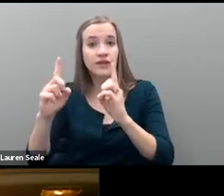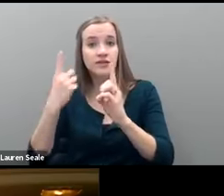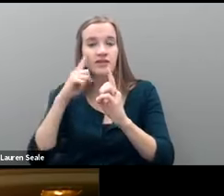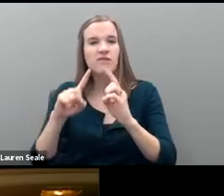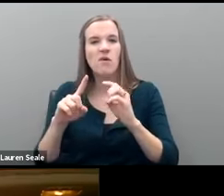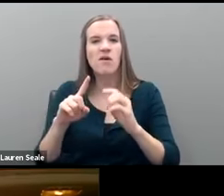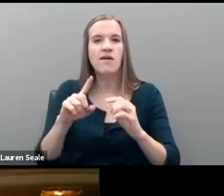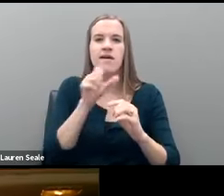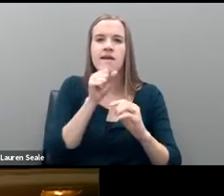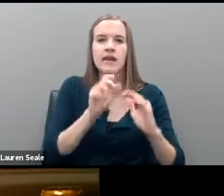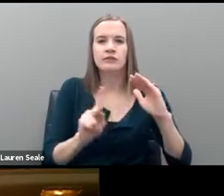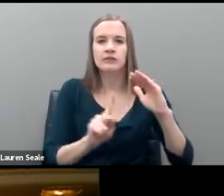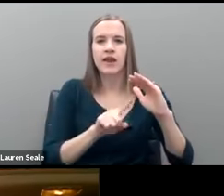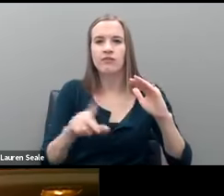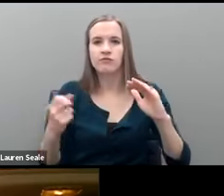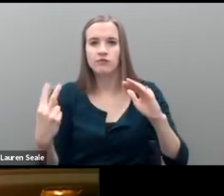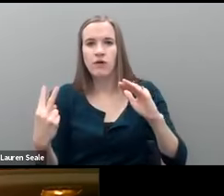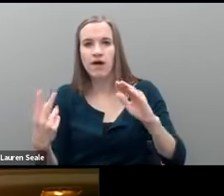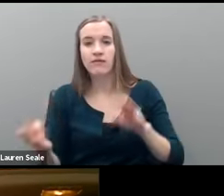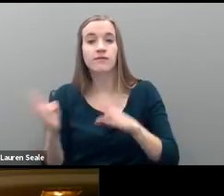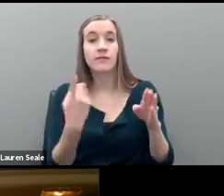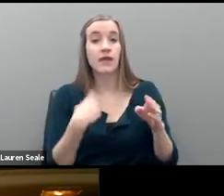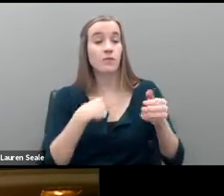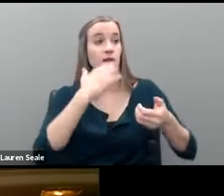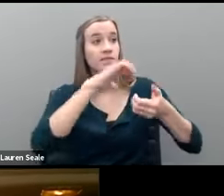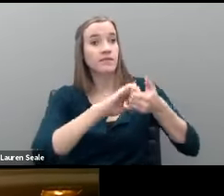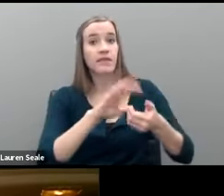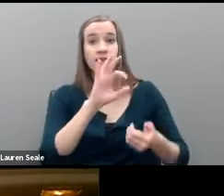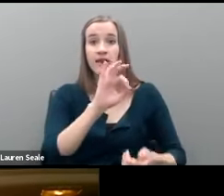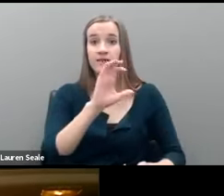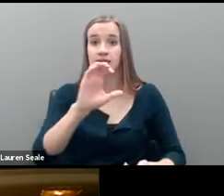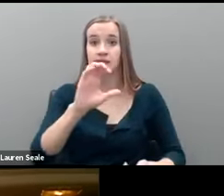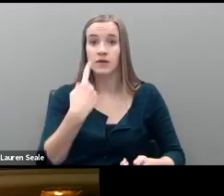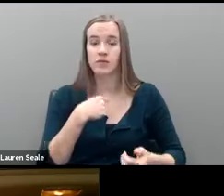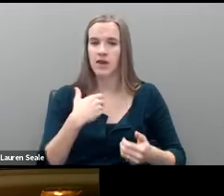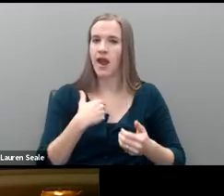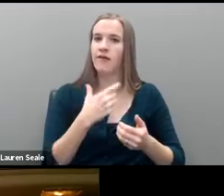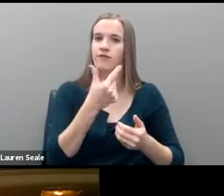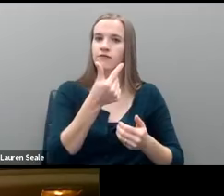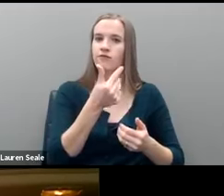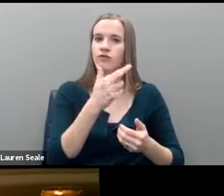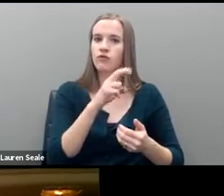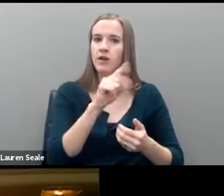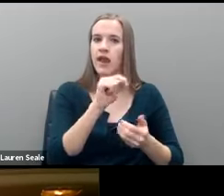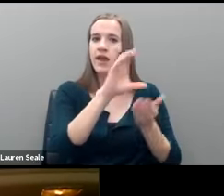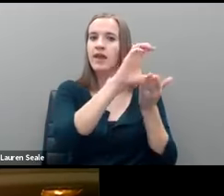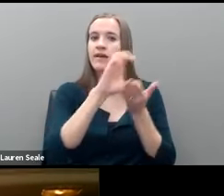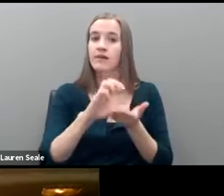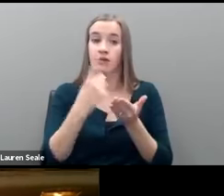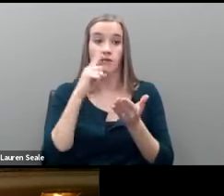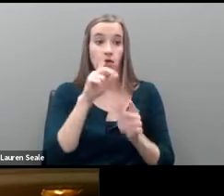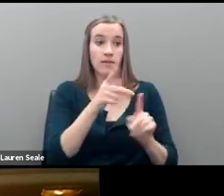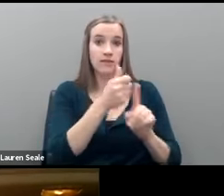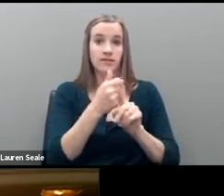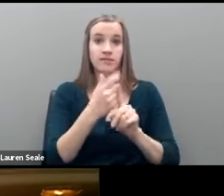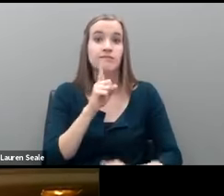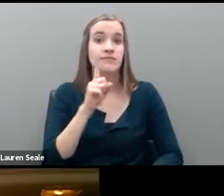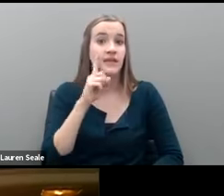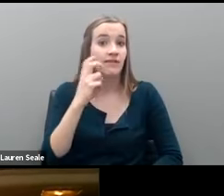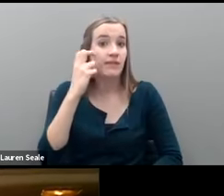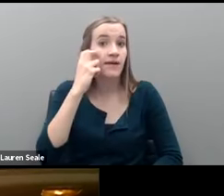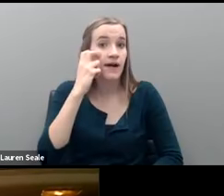we also work with the FCC, and we have a grant for individuals who are deaf and blind for distance communication. And if you meet